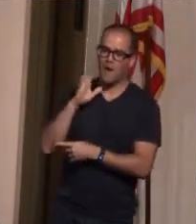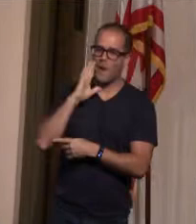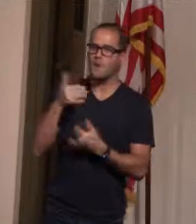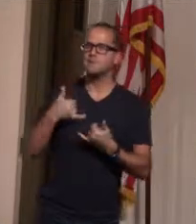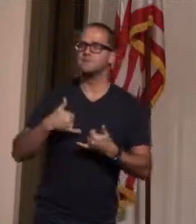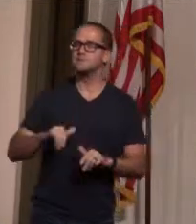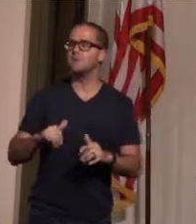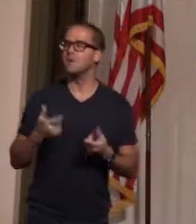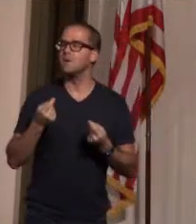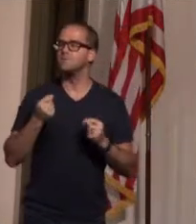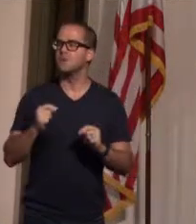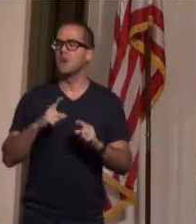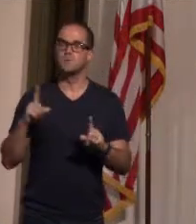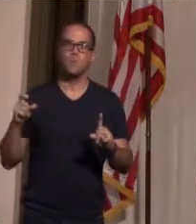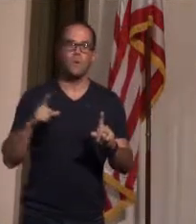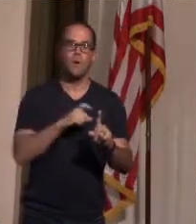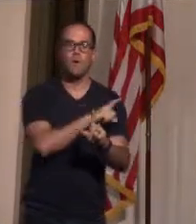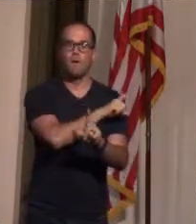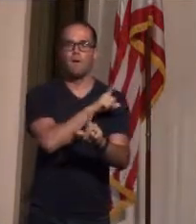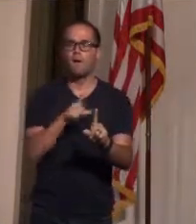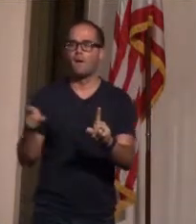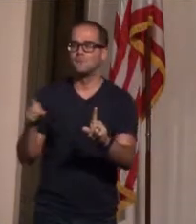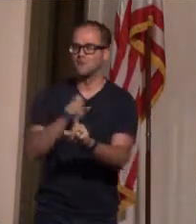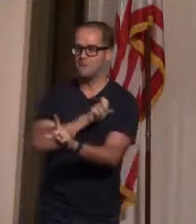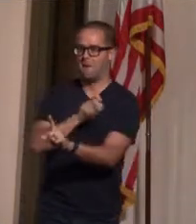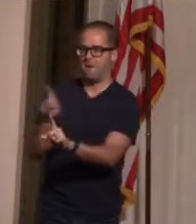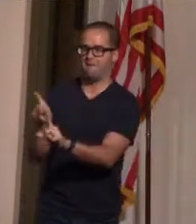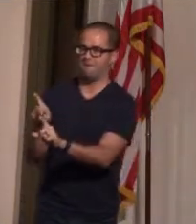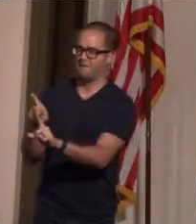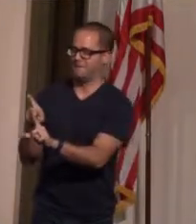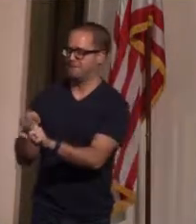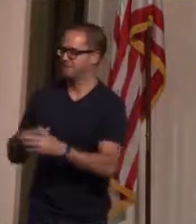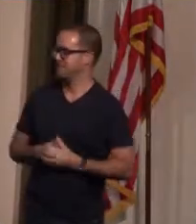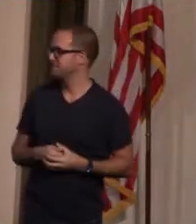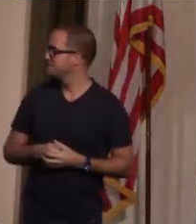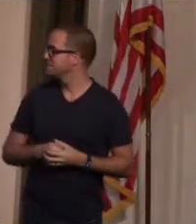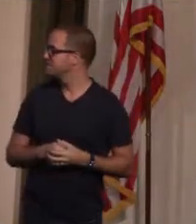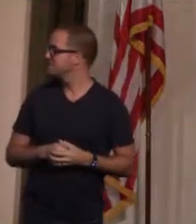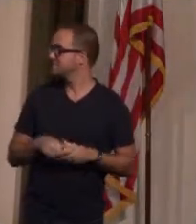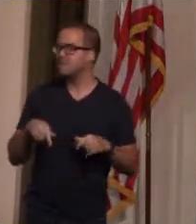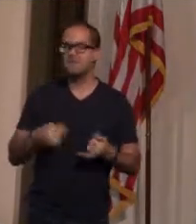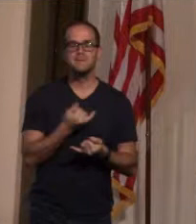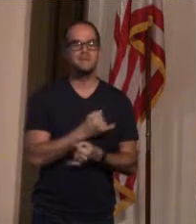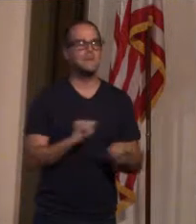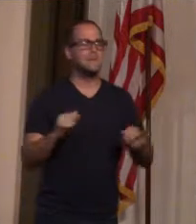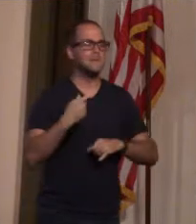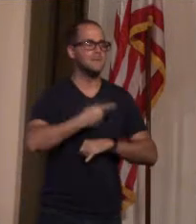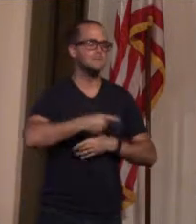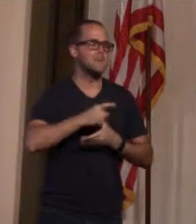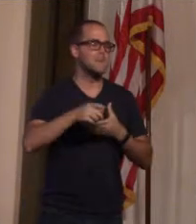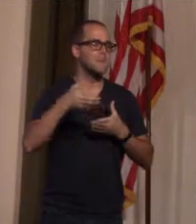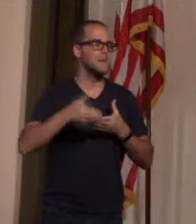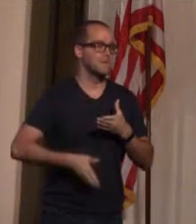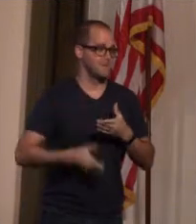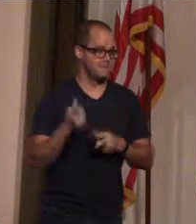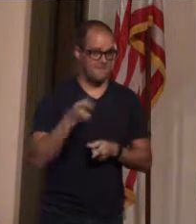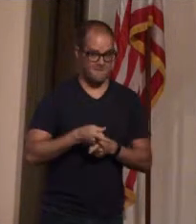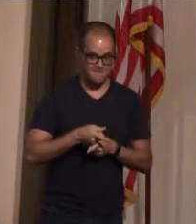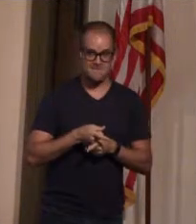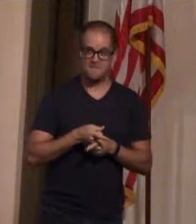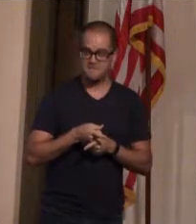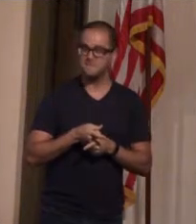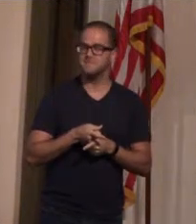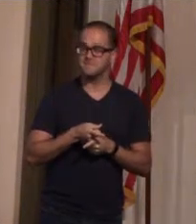Because I know myself well enough to know that if I go off this script very far, I'll still be trying